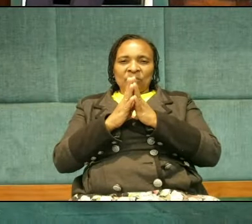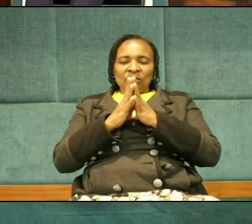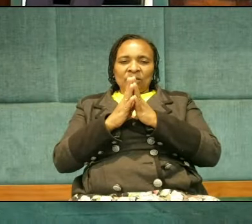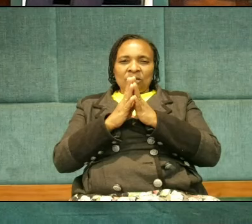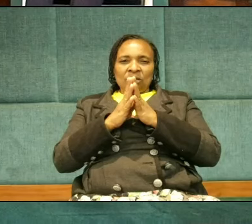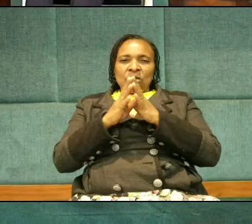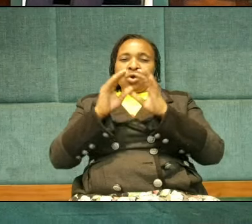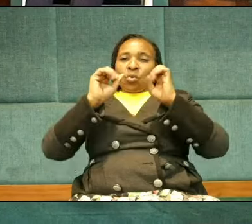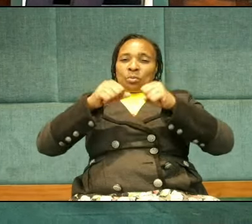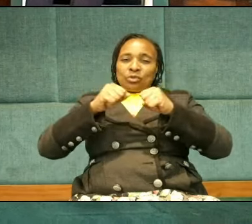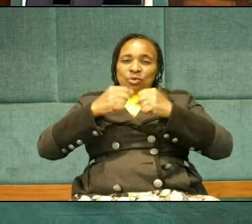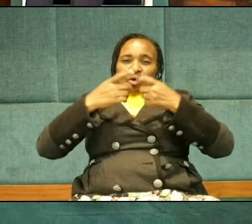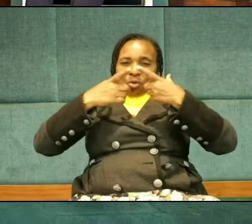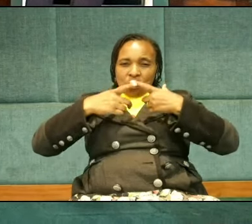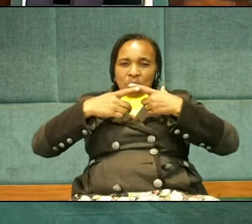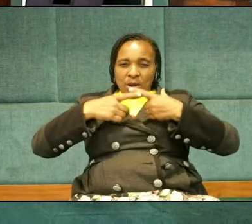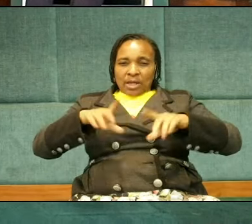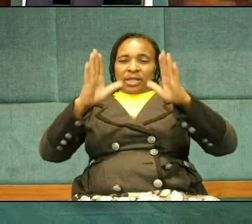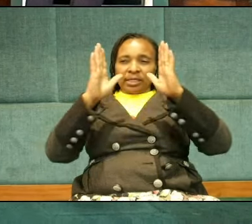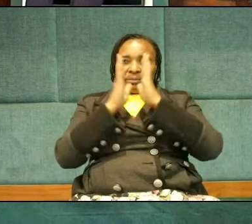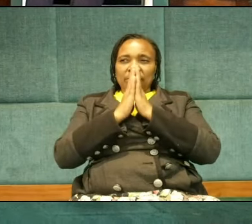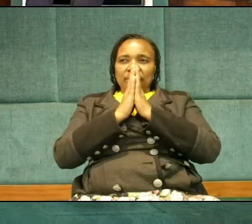Yes, sure. We're going to pray. Let's bow.